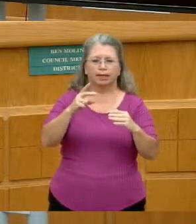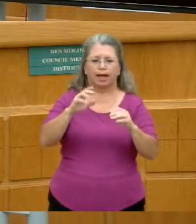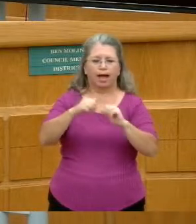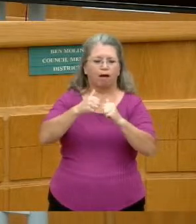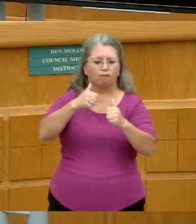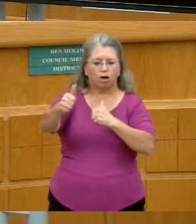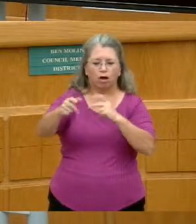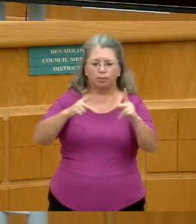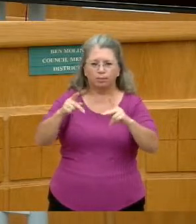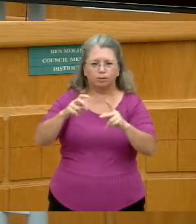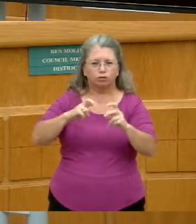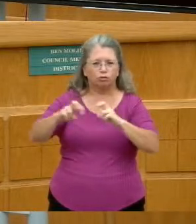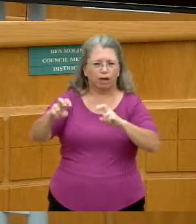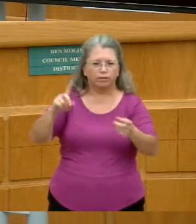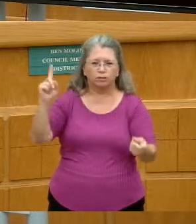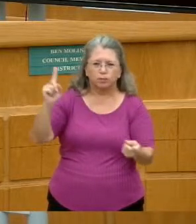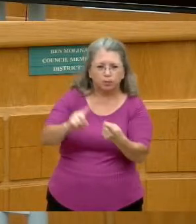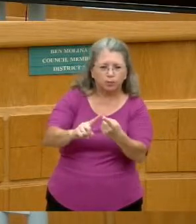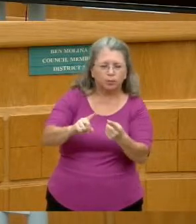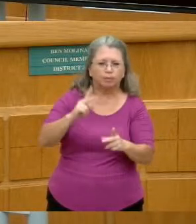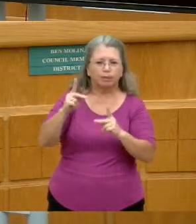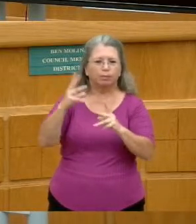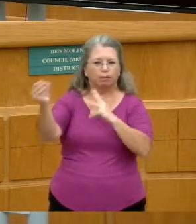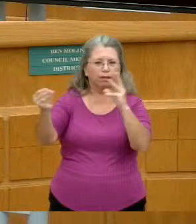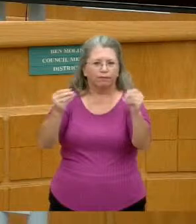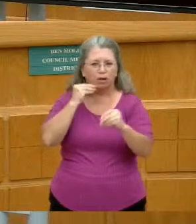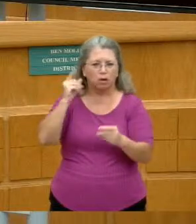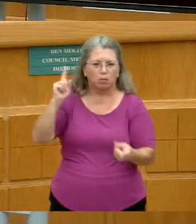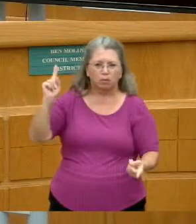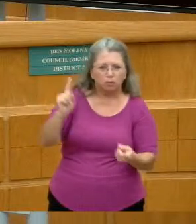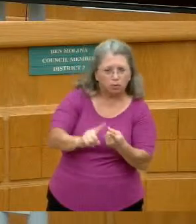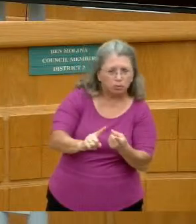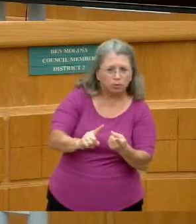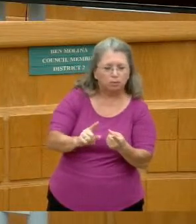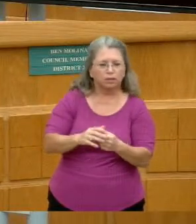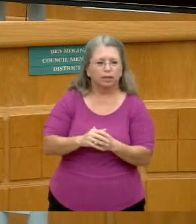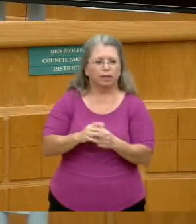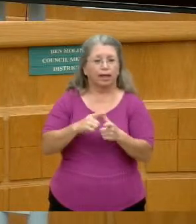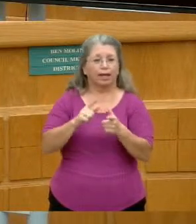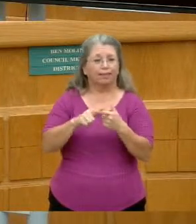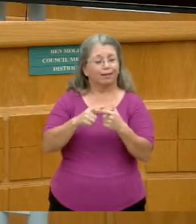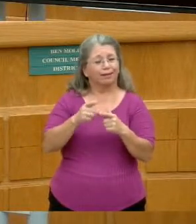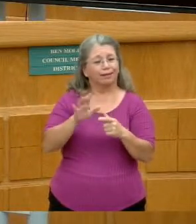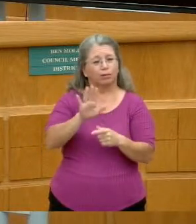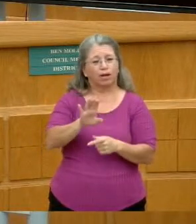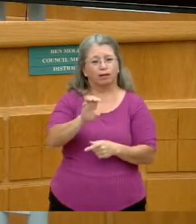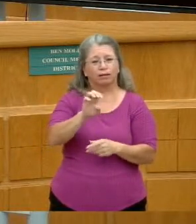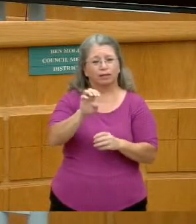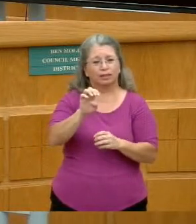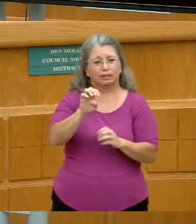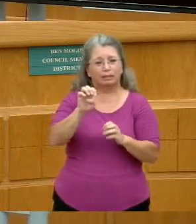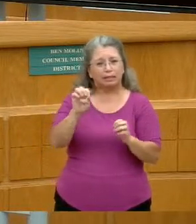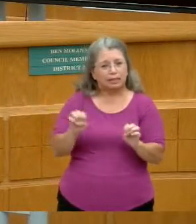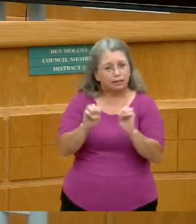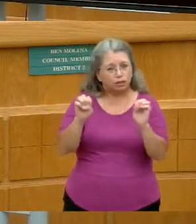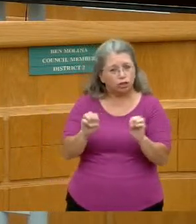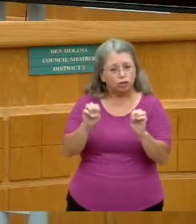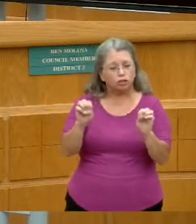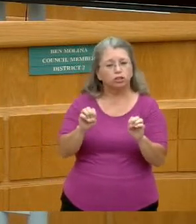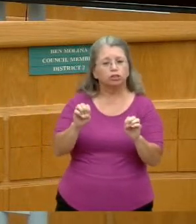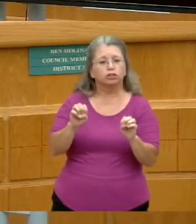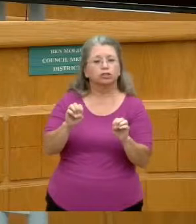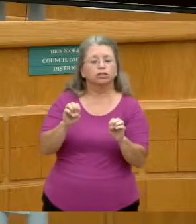people leaving home was much less. And then from about Easter forward, Easter's right here at these